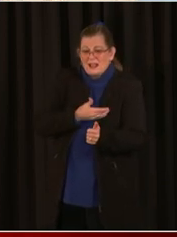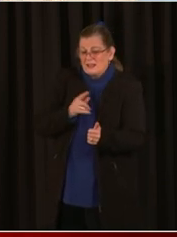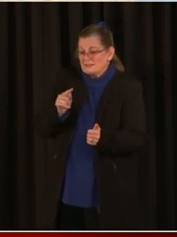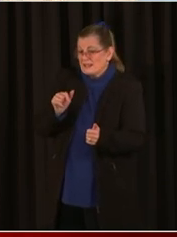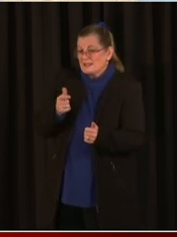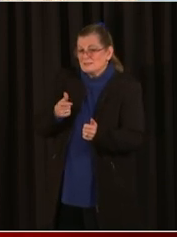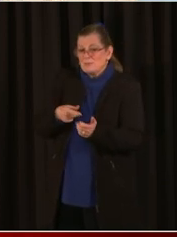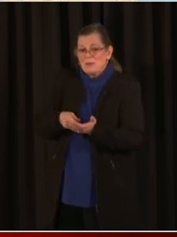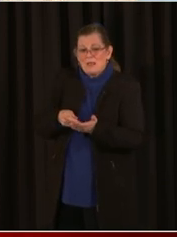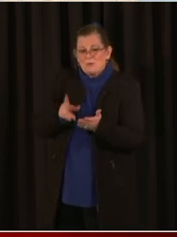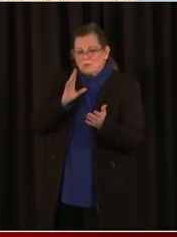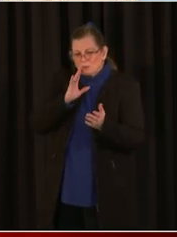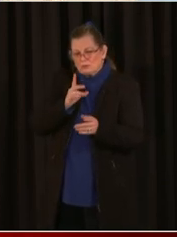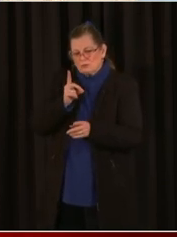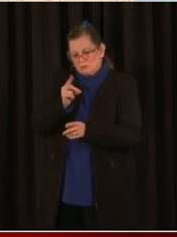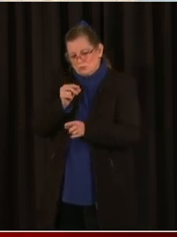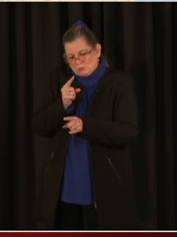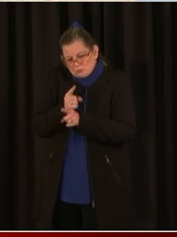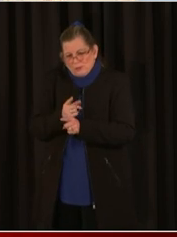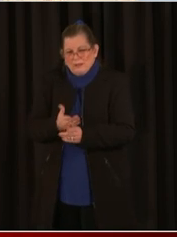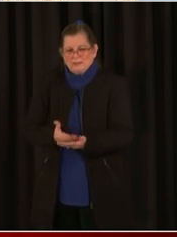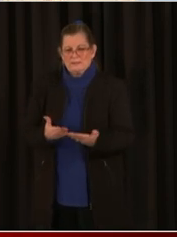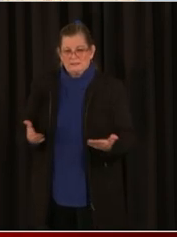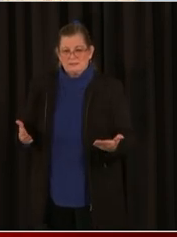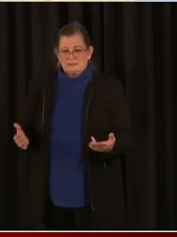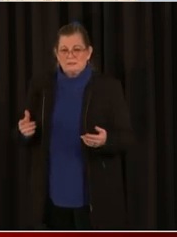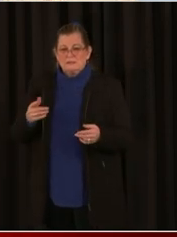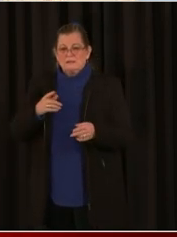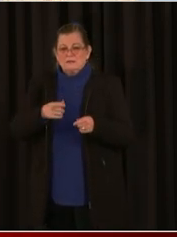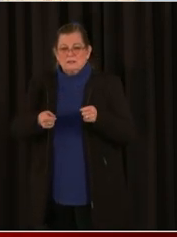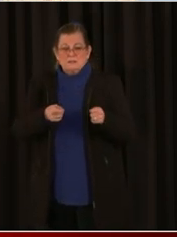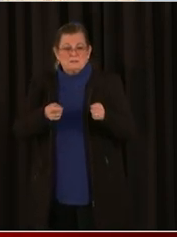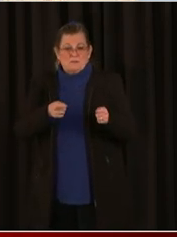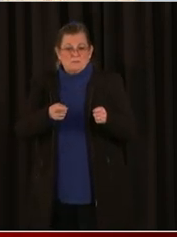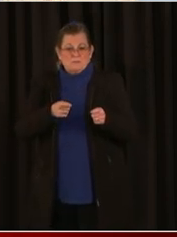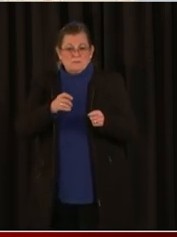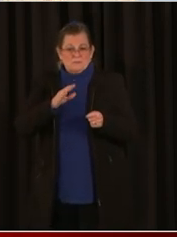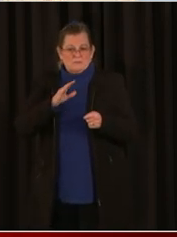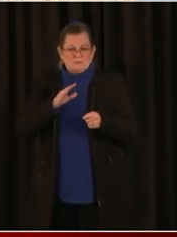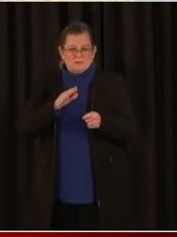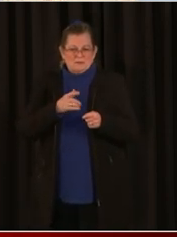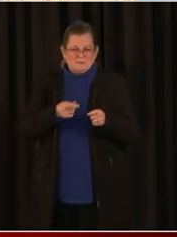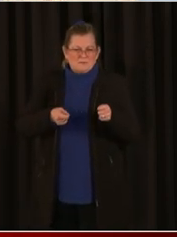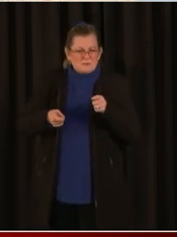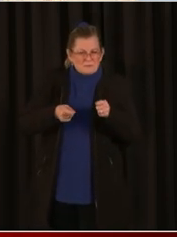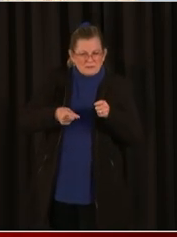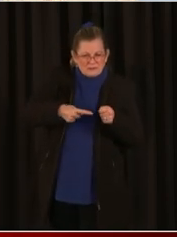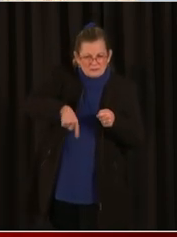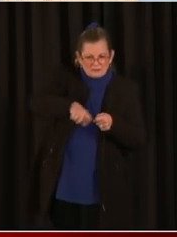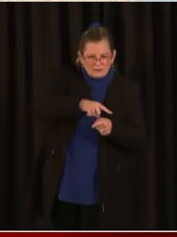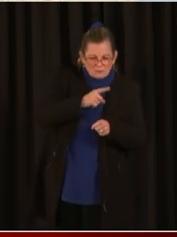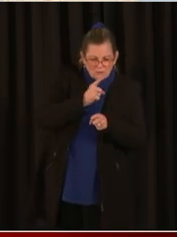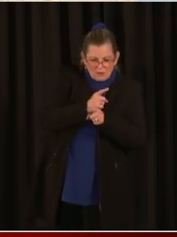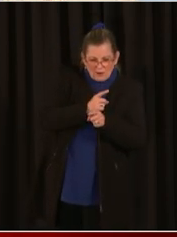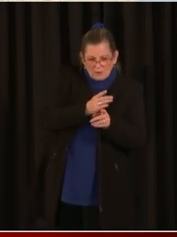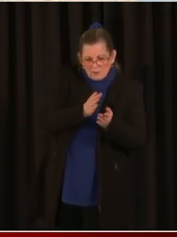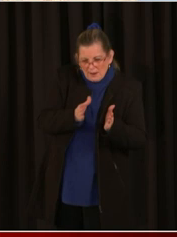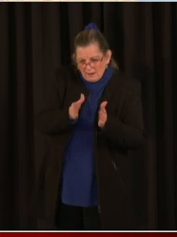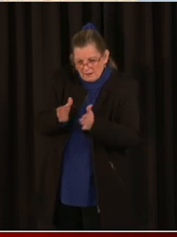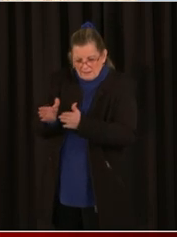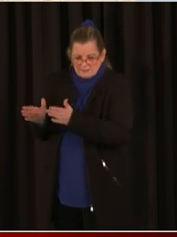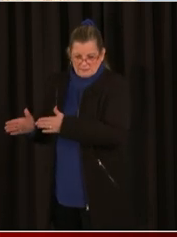taxpayers know that we are doing the right things with it and our government is managing them in all the right